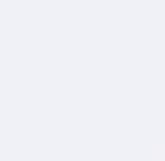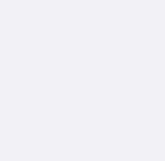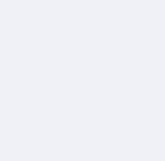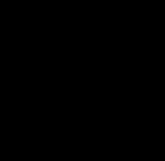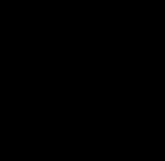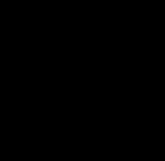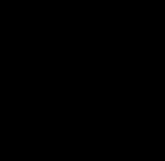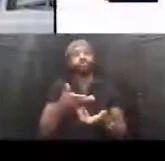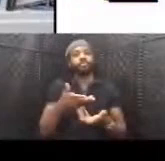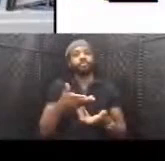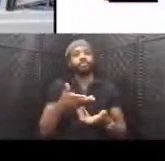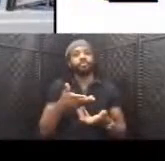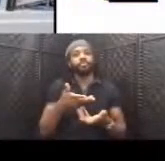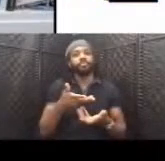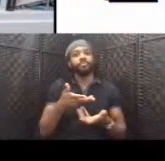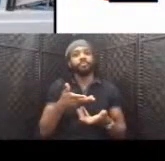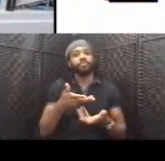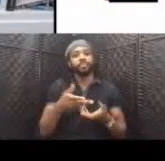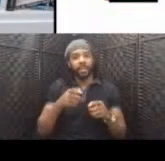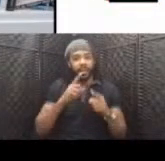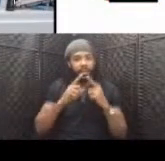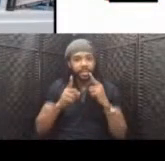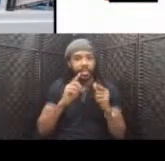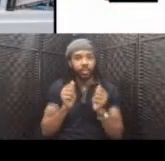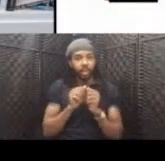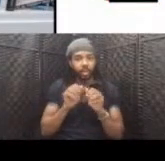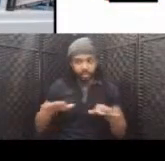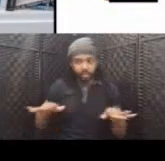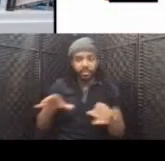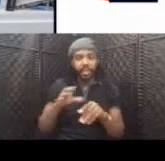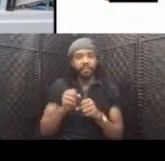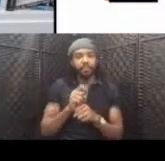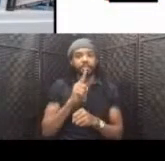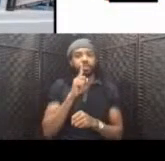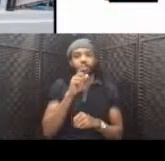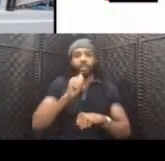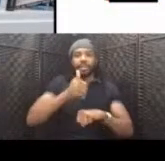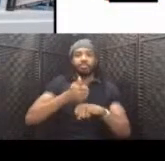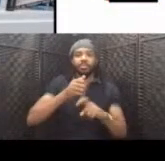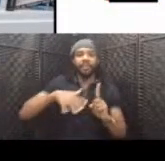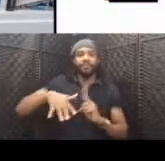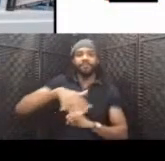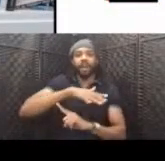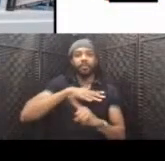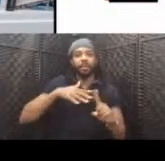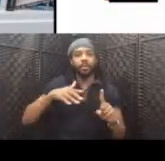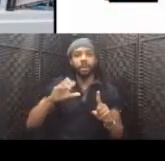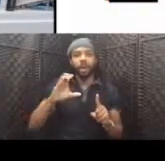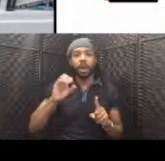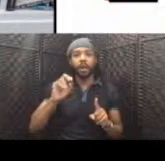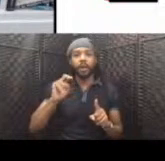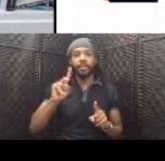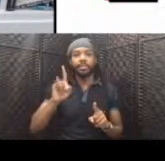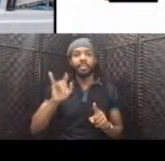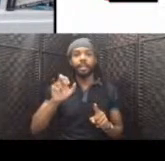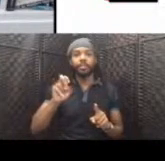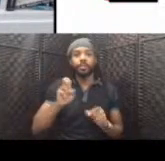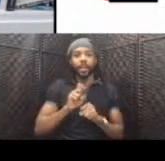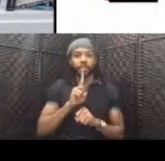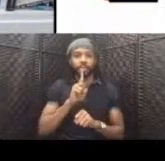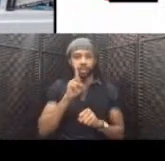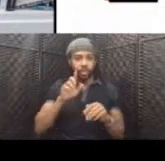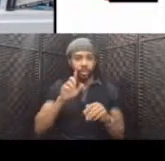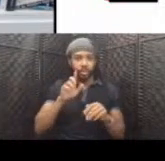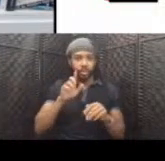Let me reload. The environmental There we go. conditions where our kids can be raised to be anti-racist. I